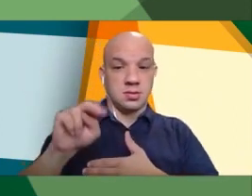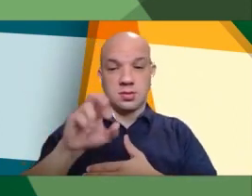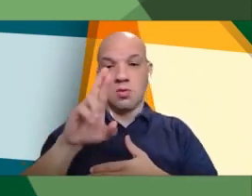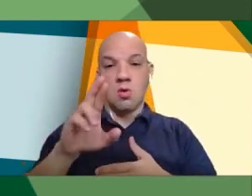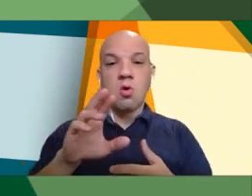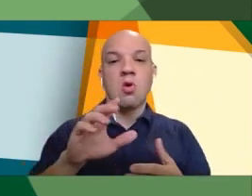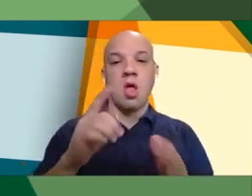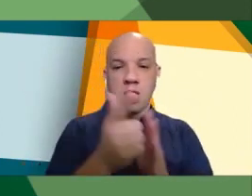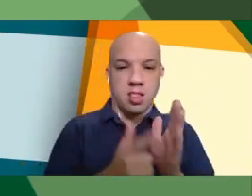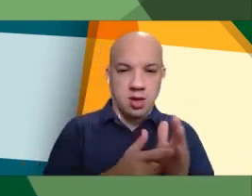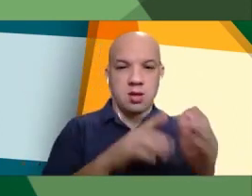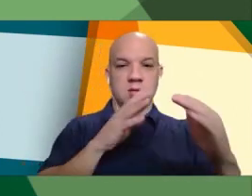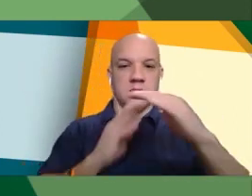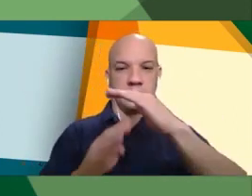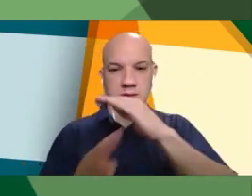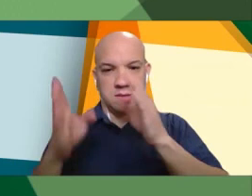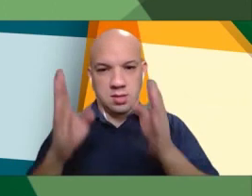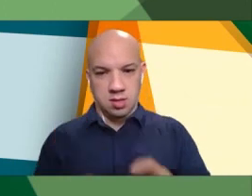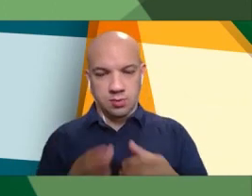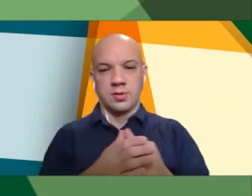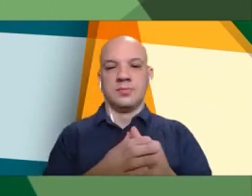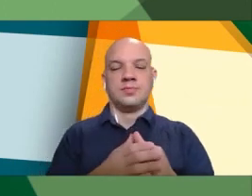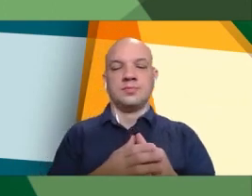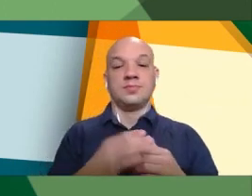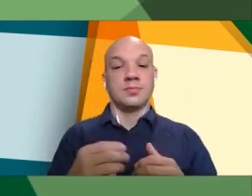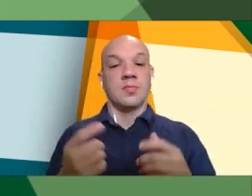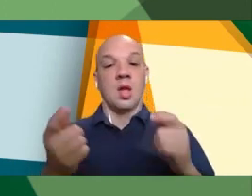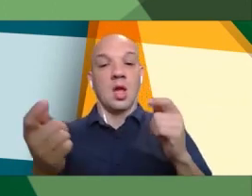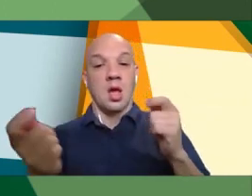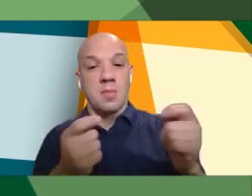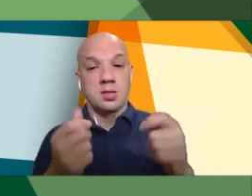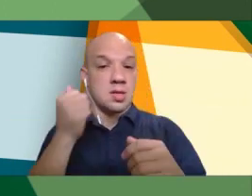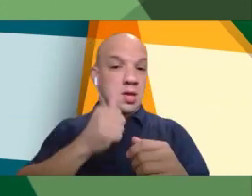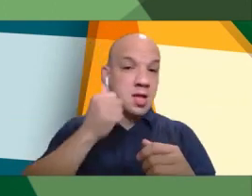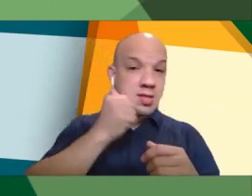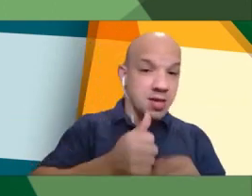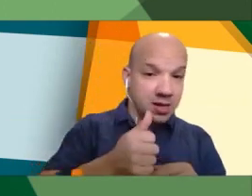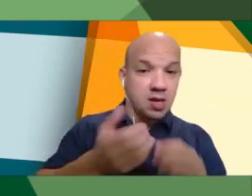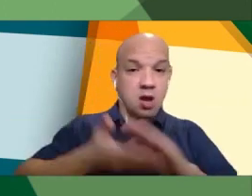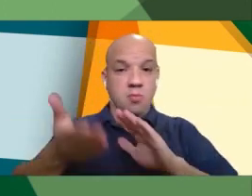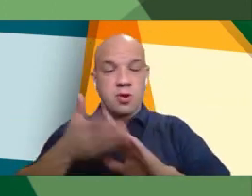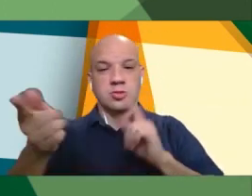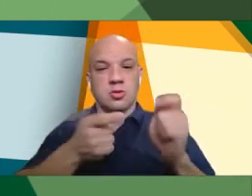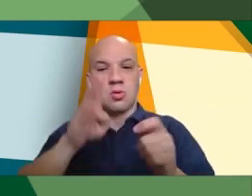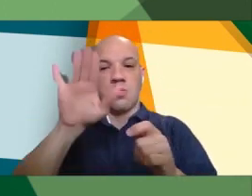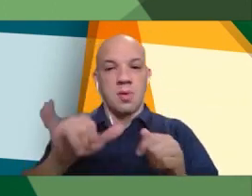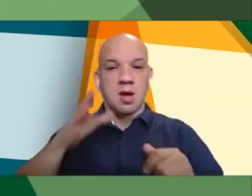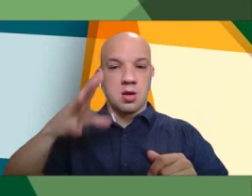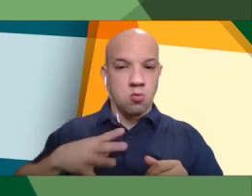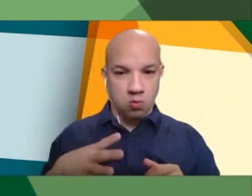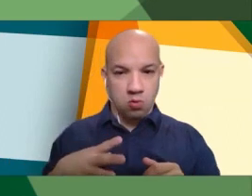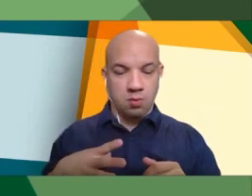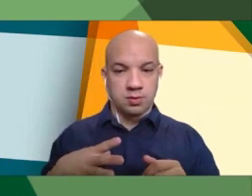territories, and whose management and daily operation is controlled by women. When we're talking about the M, what is